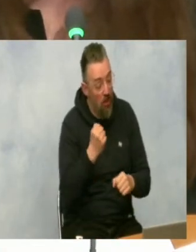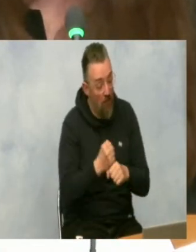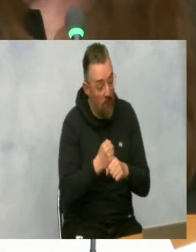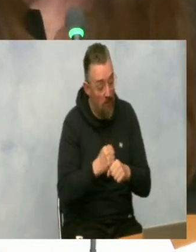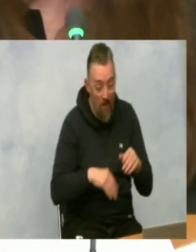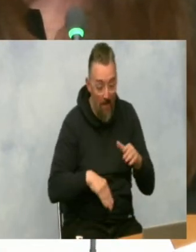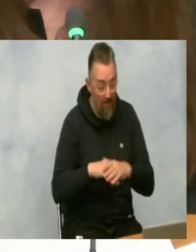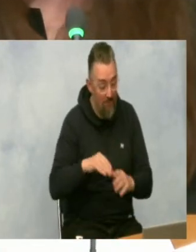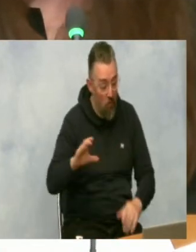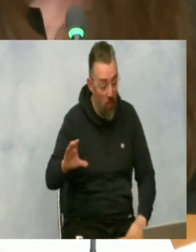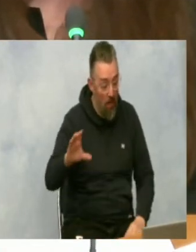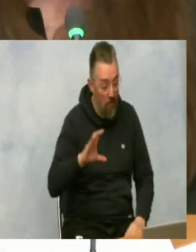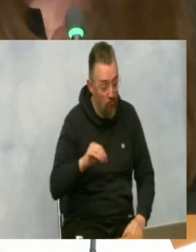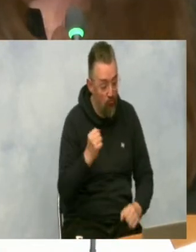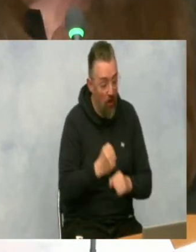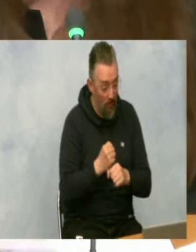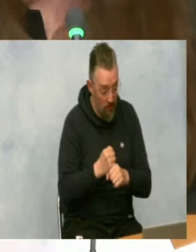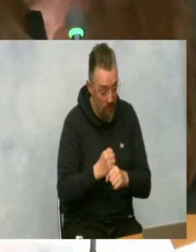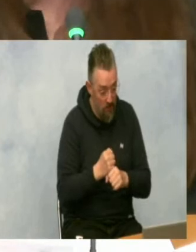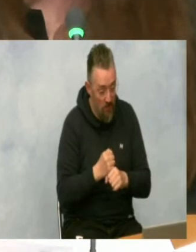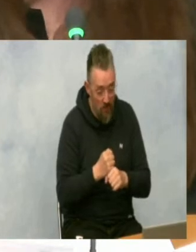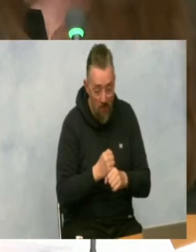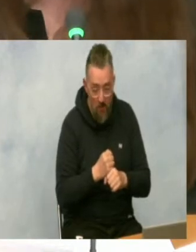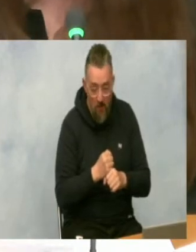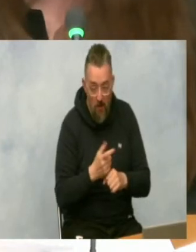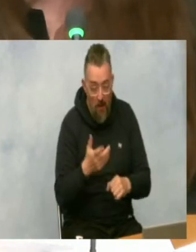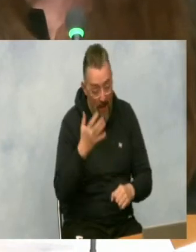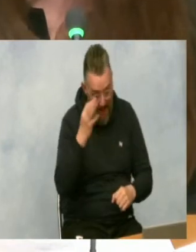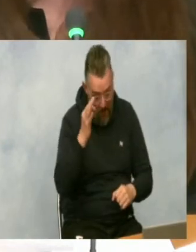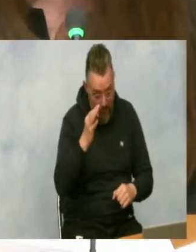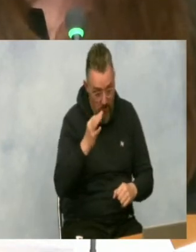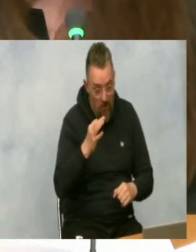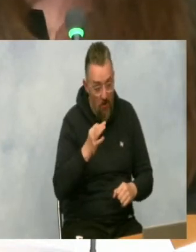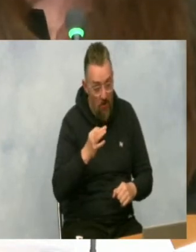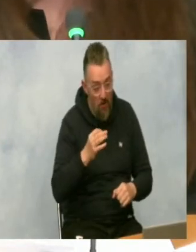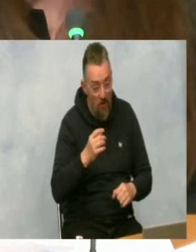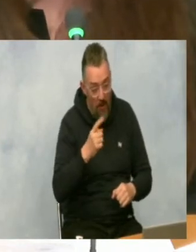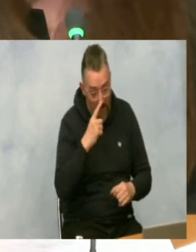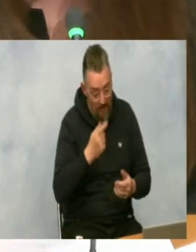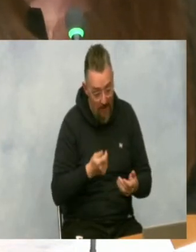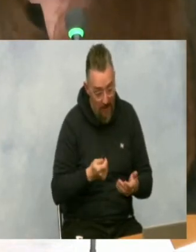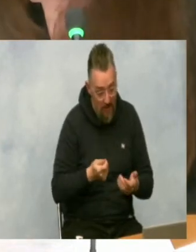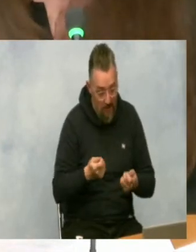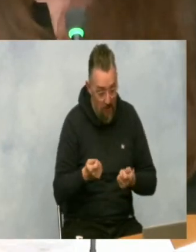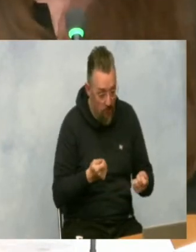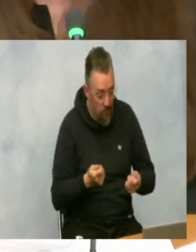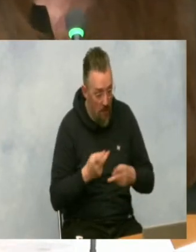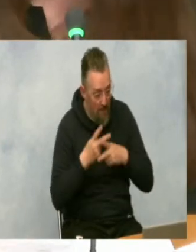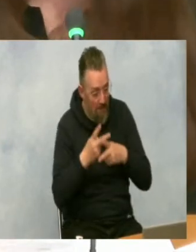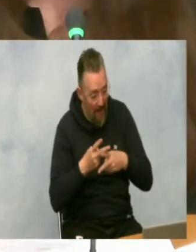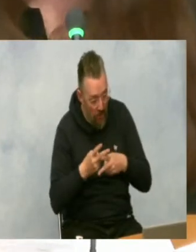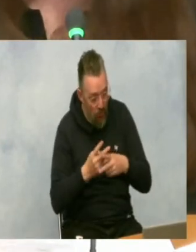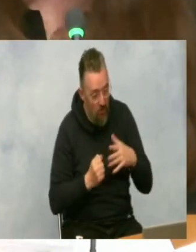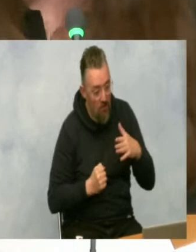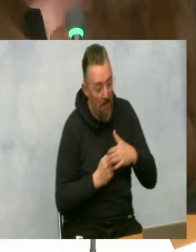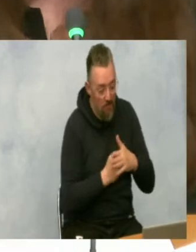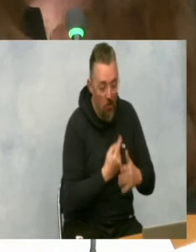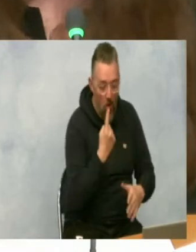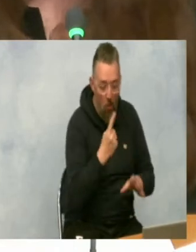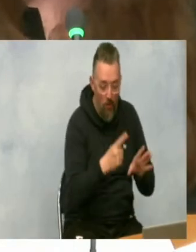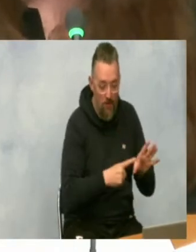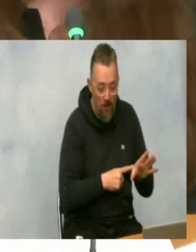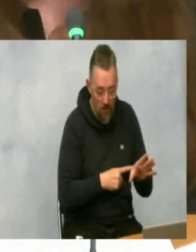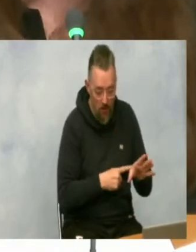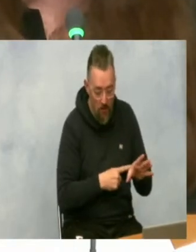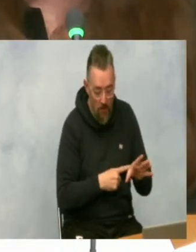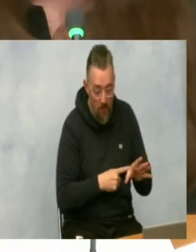the Homes for Ukraine tariff grant, the Council leases and manages the property for up to 1 year. Council